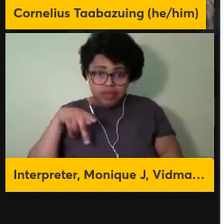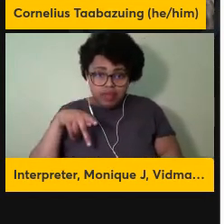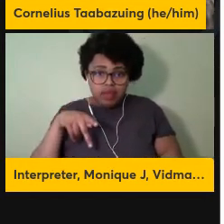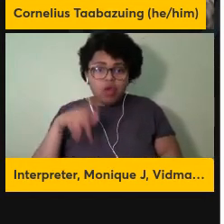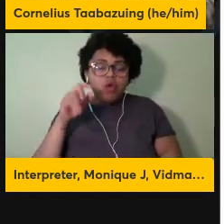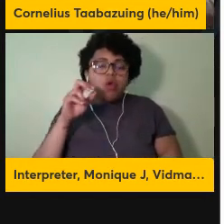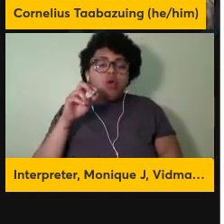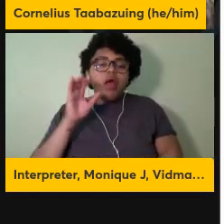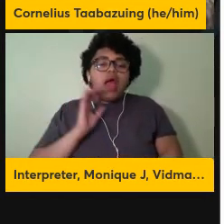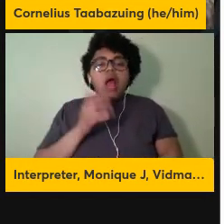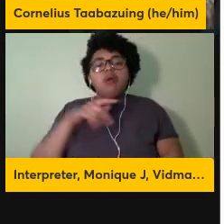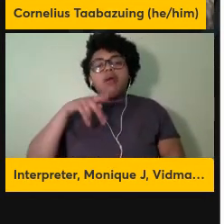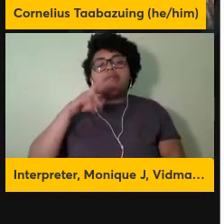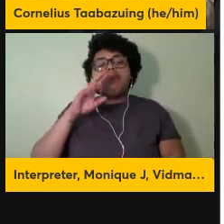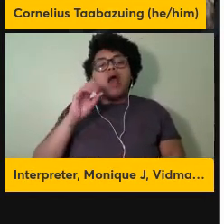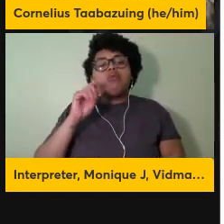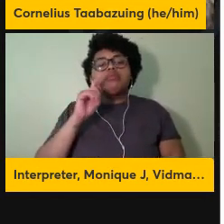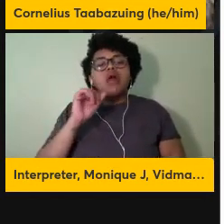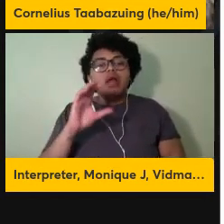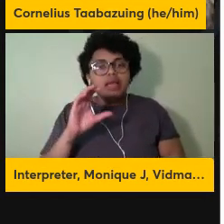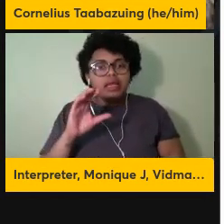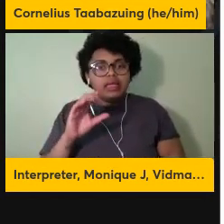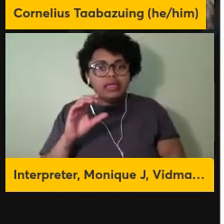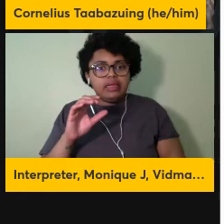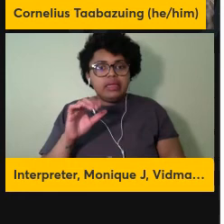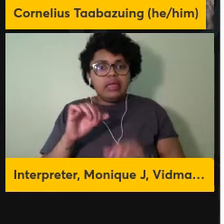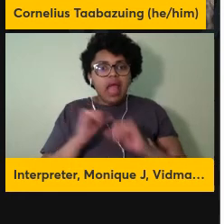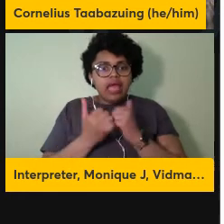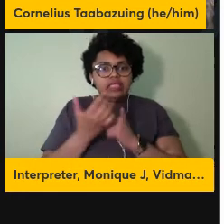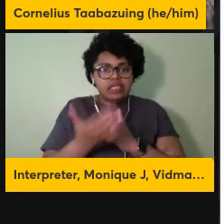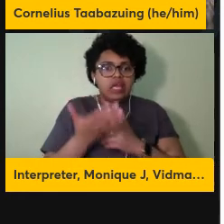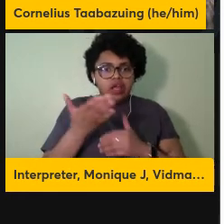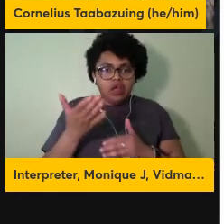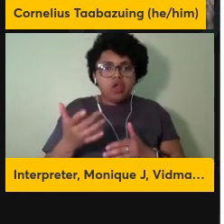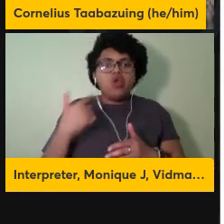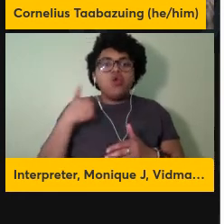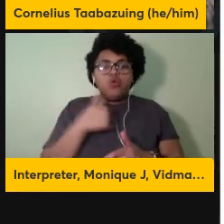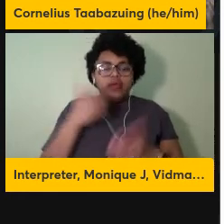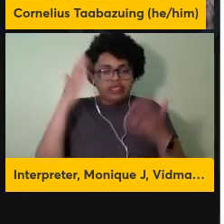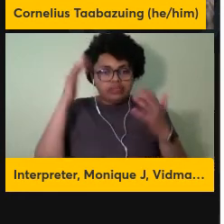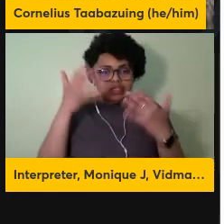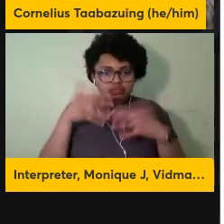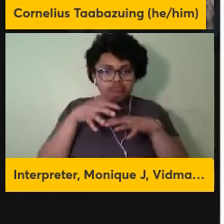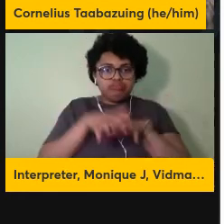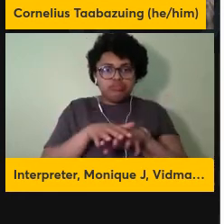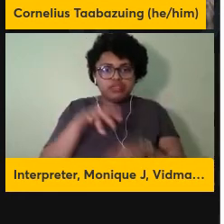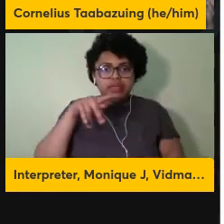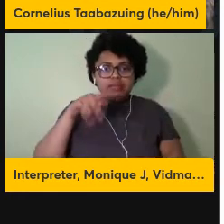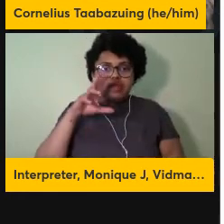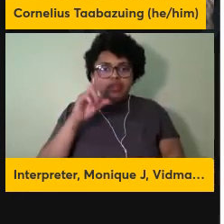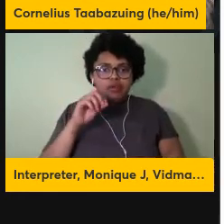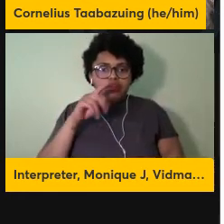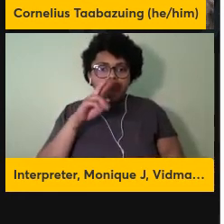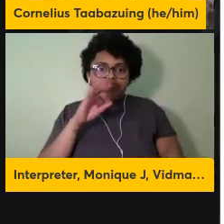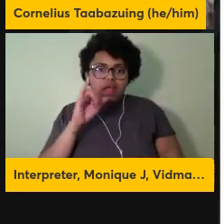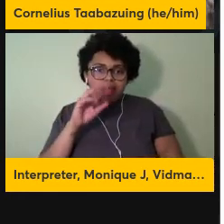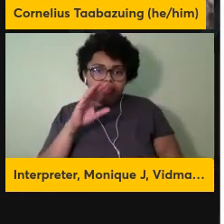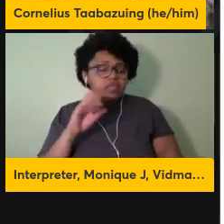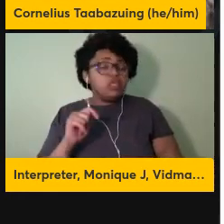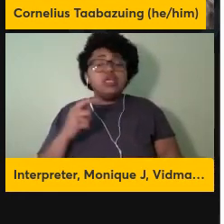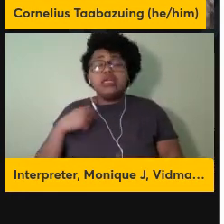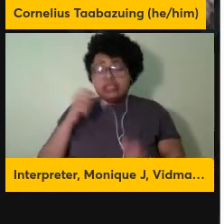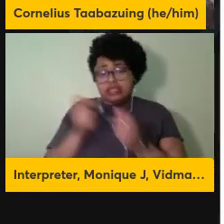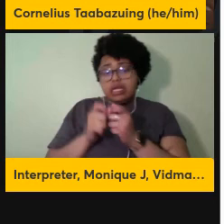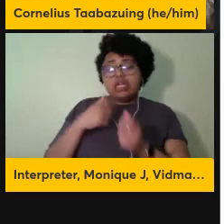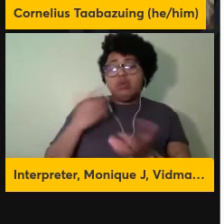present, we expect gastromin D to be cleaved into that P30 fragment. And that's exactly what we see. When we have